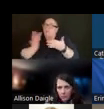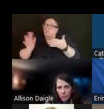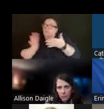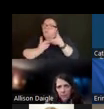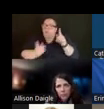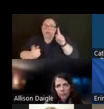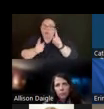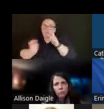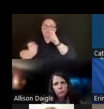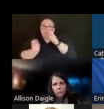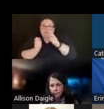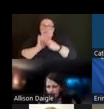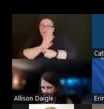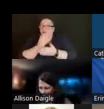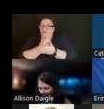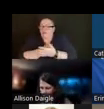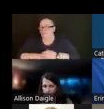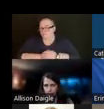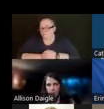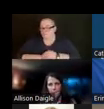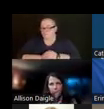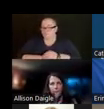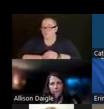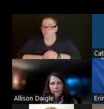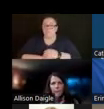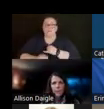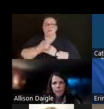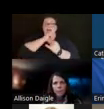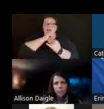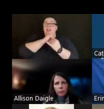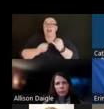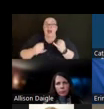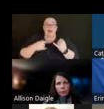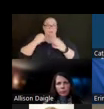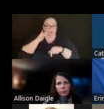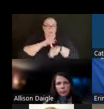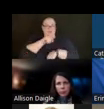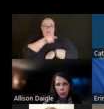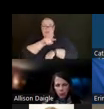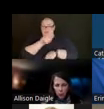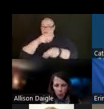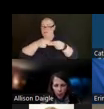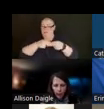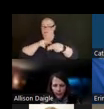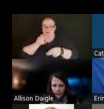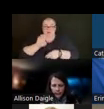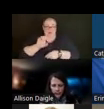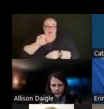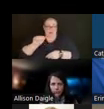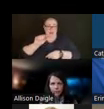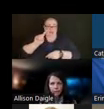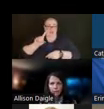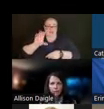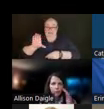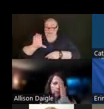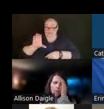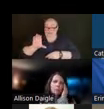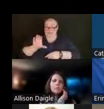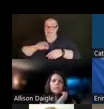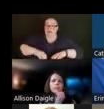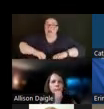last thing I want to talk about on this slide is something called EAEDC, which is Emergency Aid to